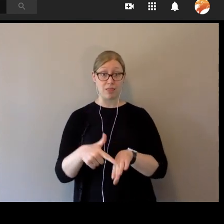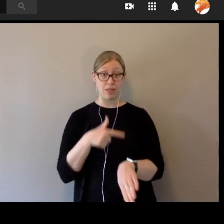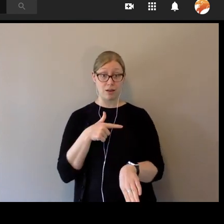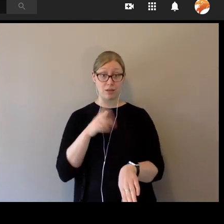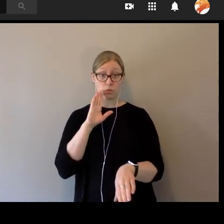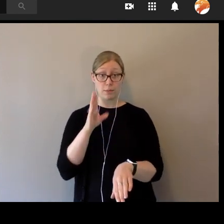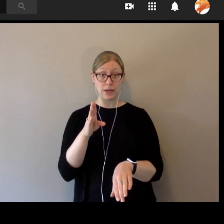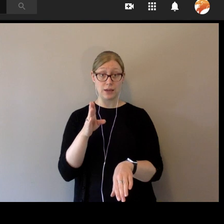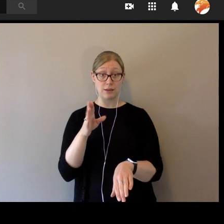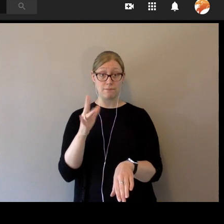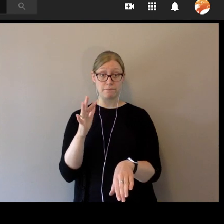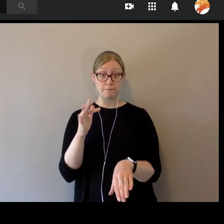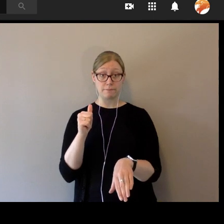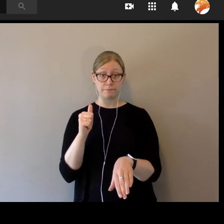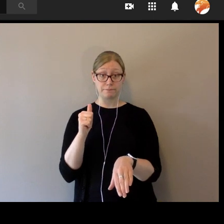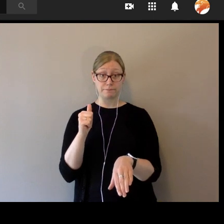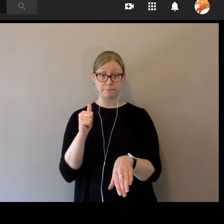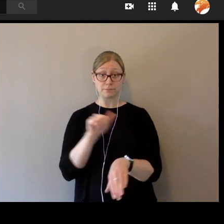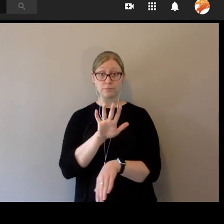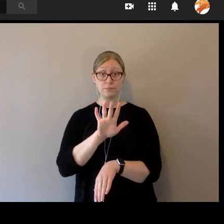be